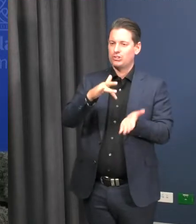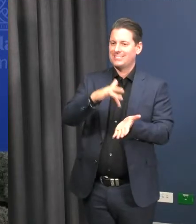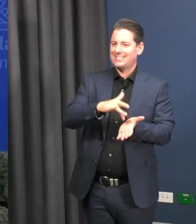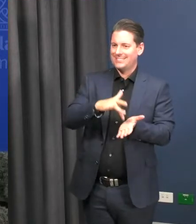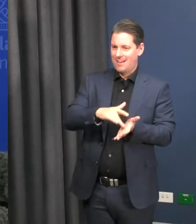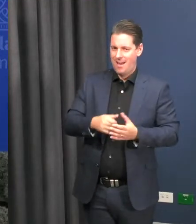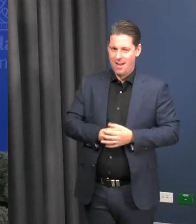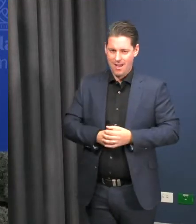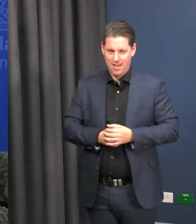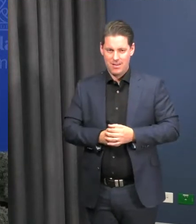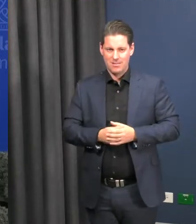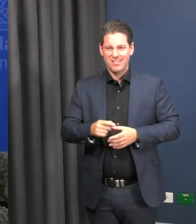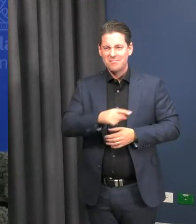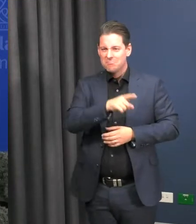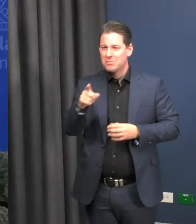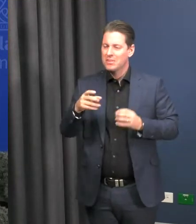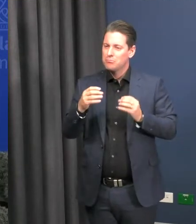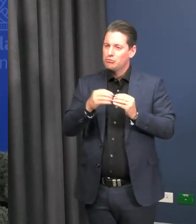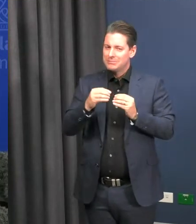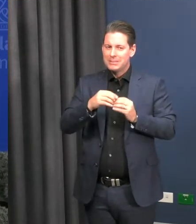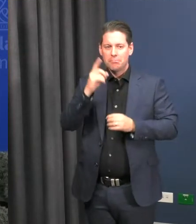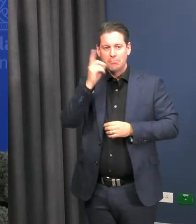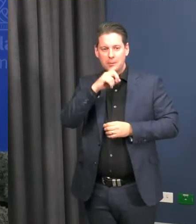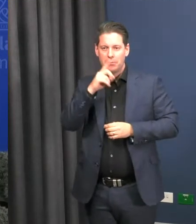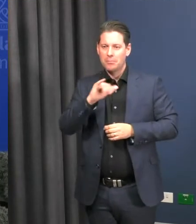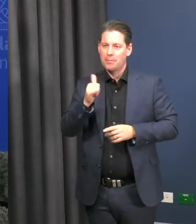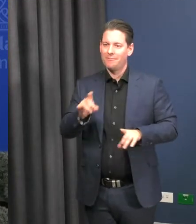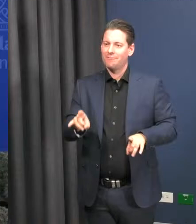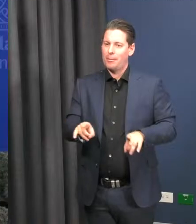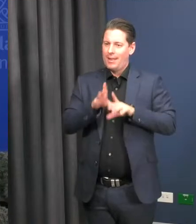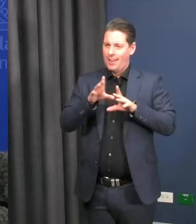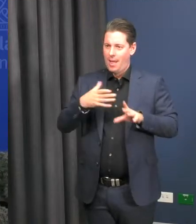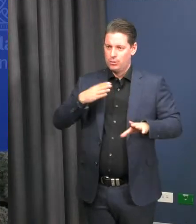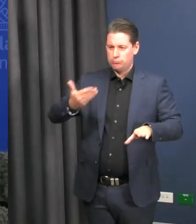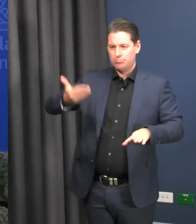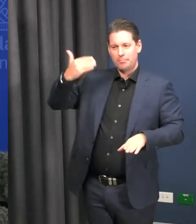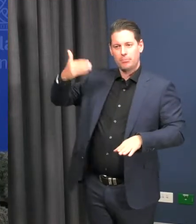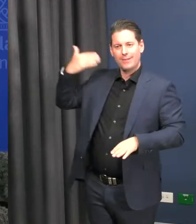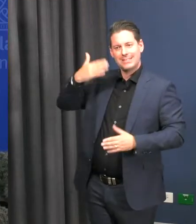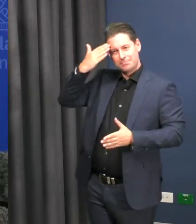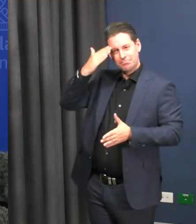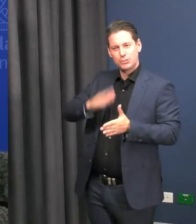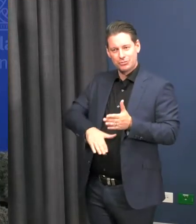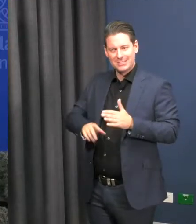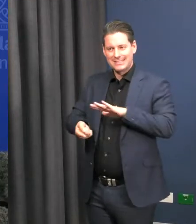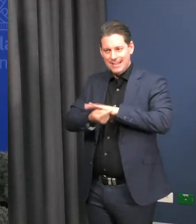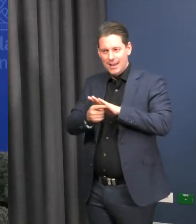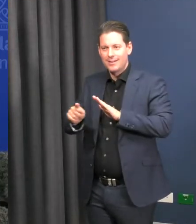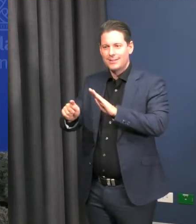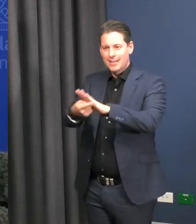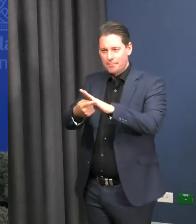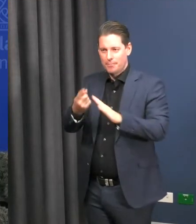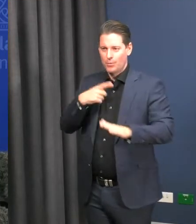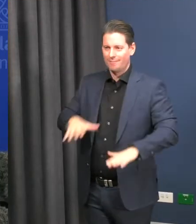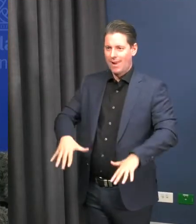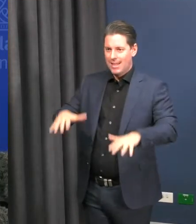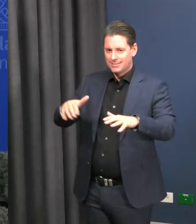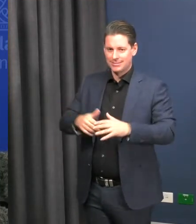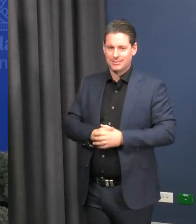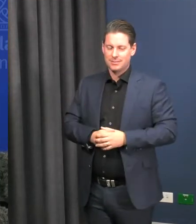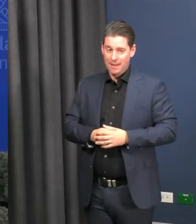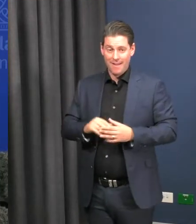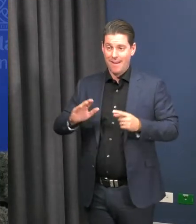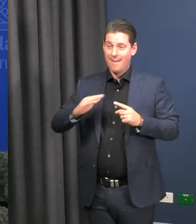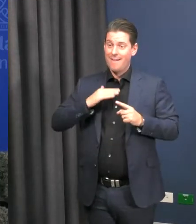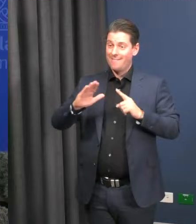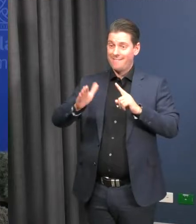that Brisbane residents would be more familiar with as a result of previous floods. And so in the first instance, it's about physical